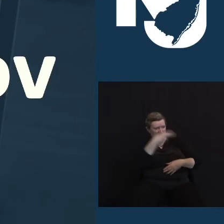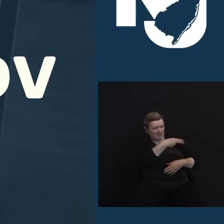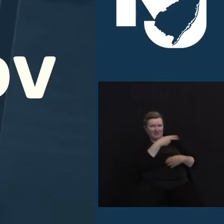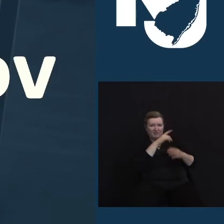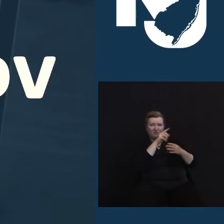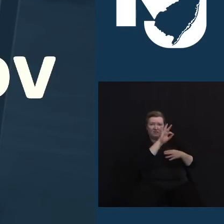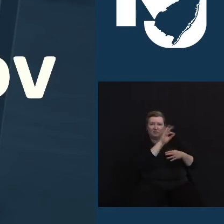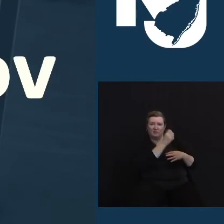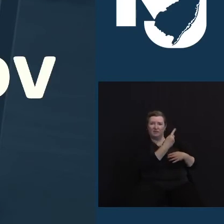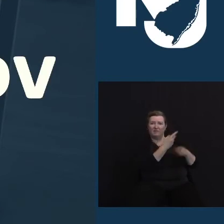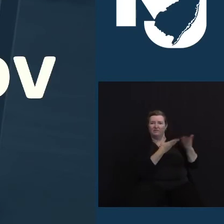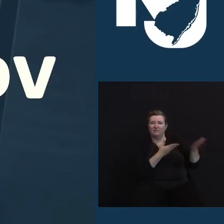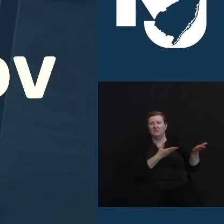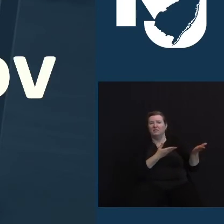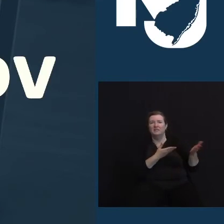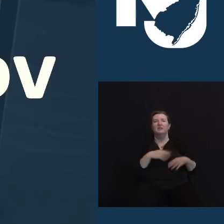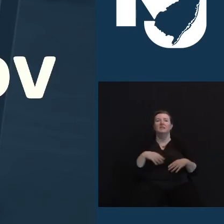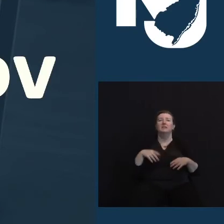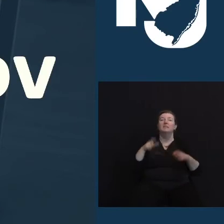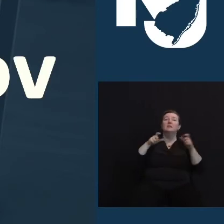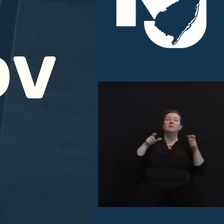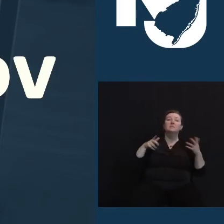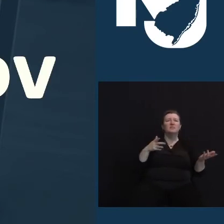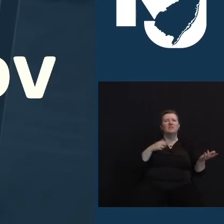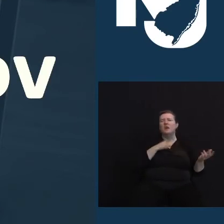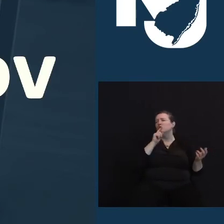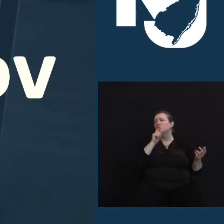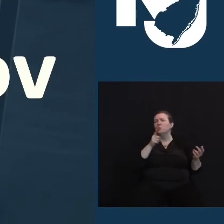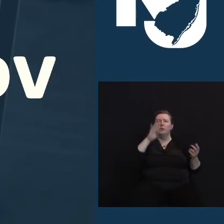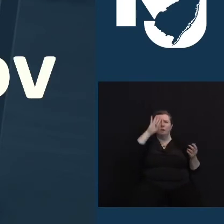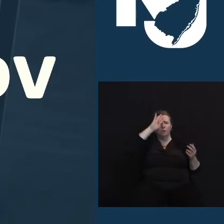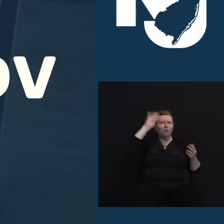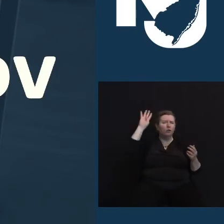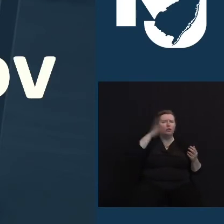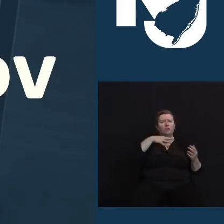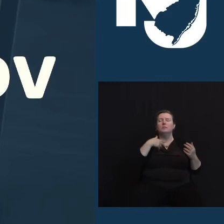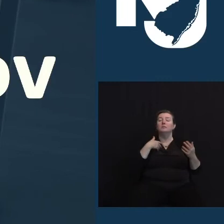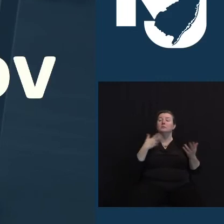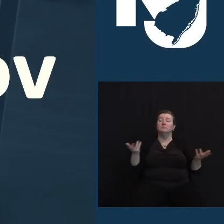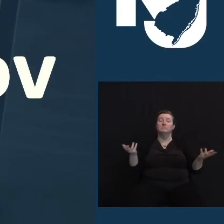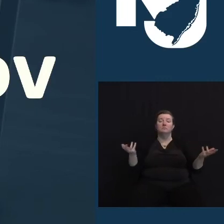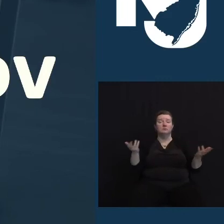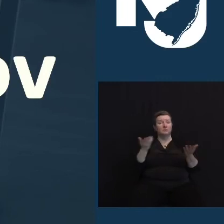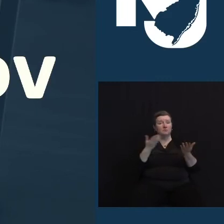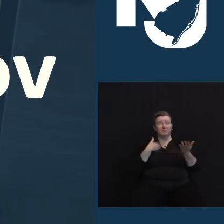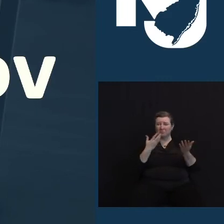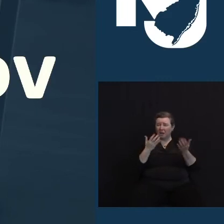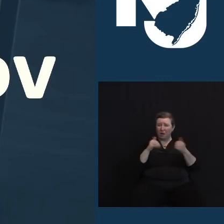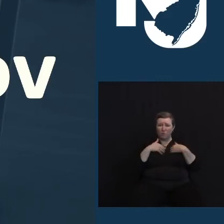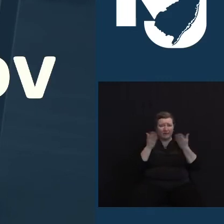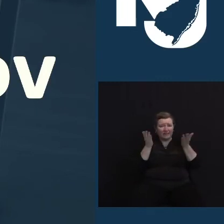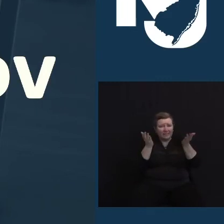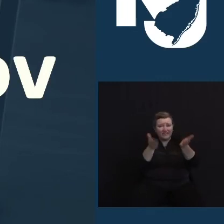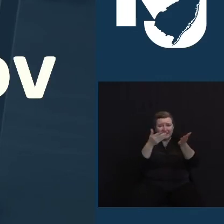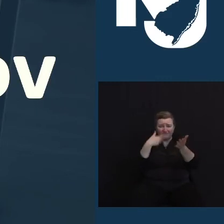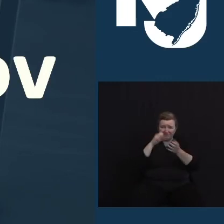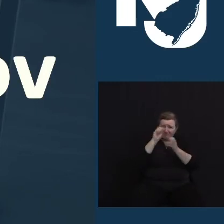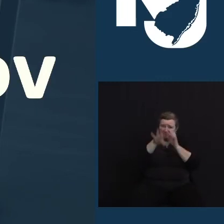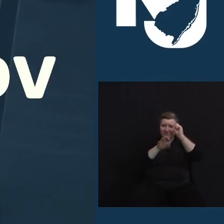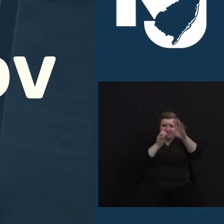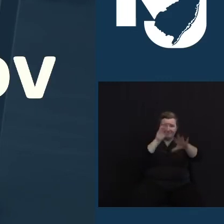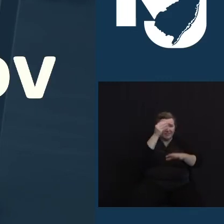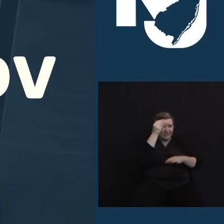still left denying that this is real, I don't think there's anything else we can say to try to convince you of reality. But for the